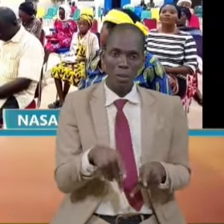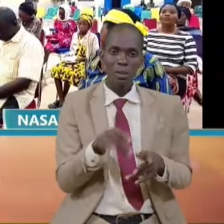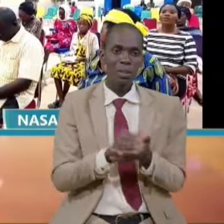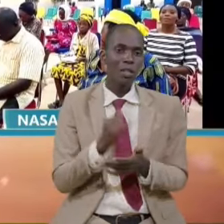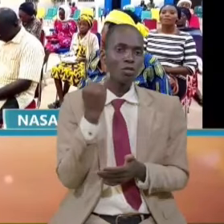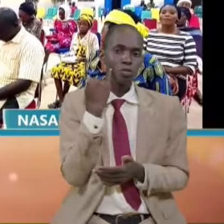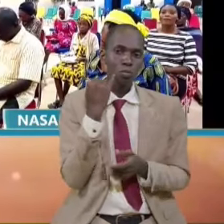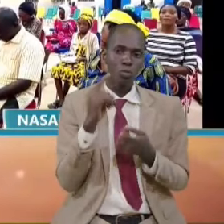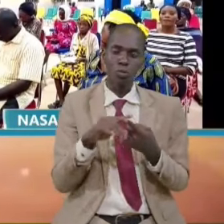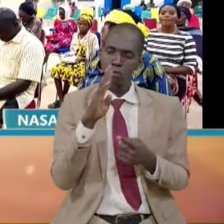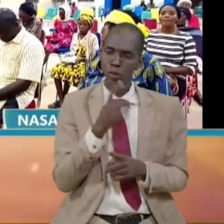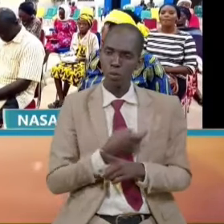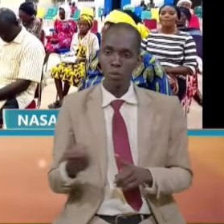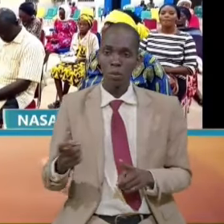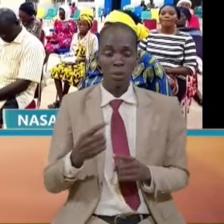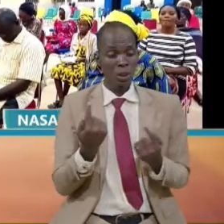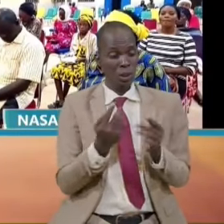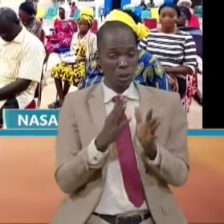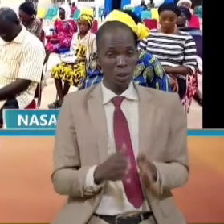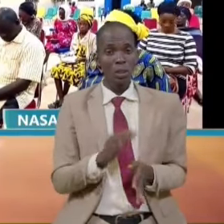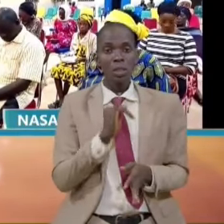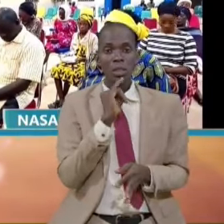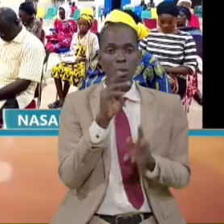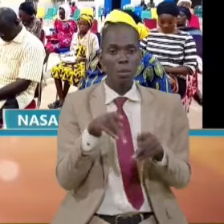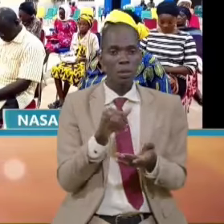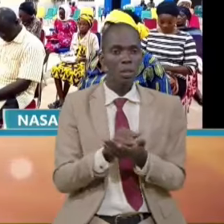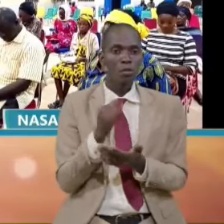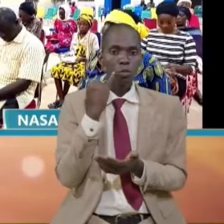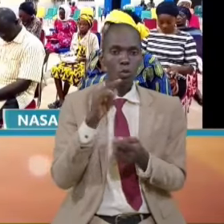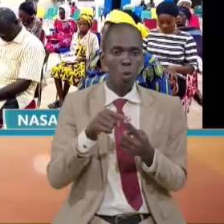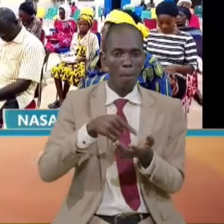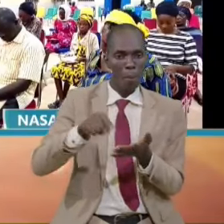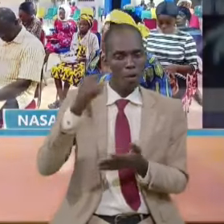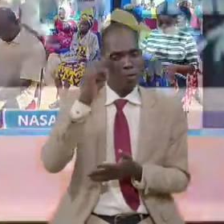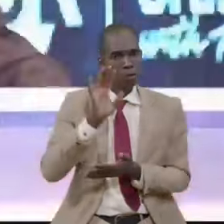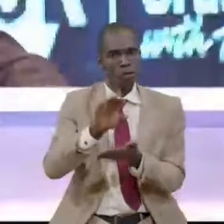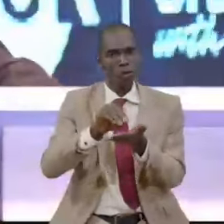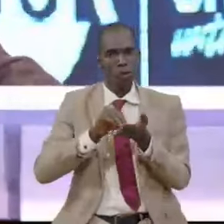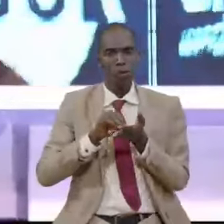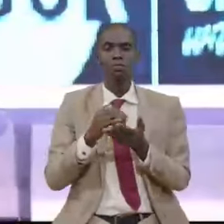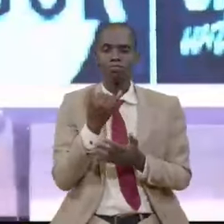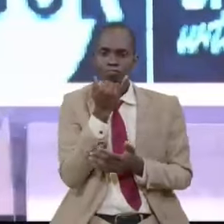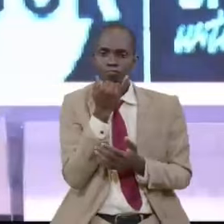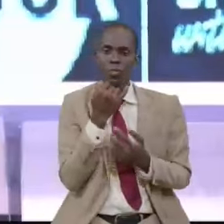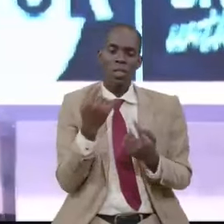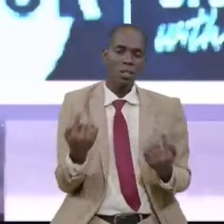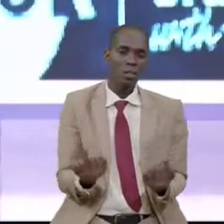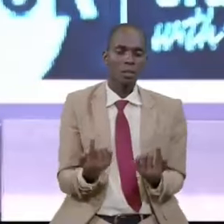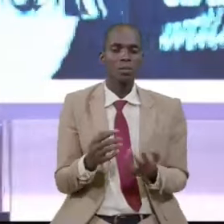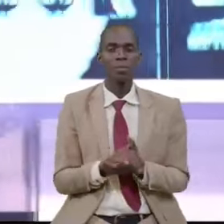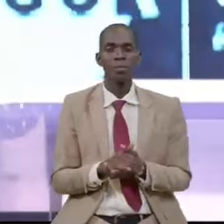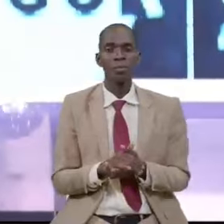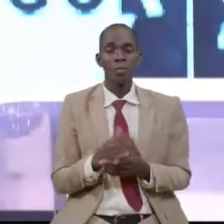transgressor is the one that should pay for his transgression. And the wound and the